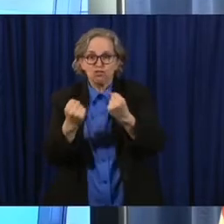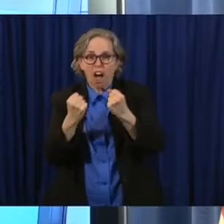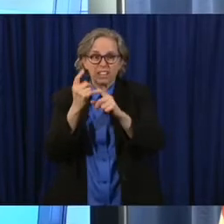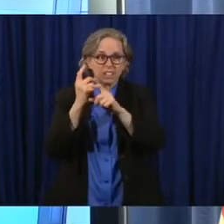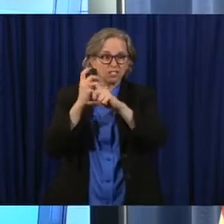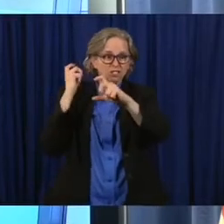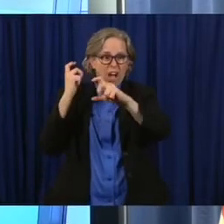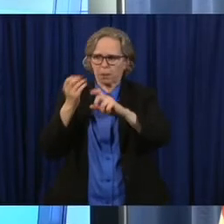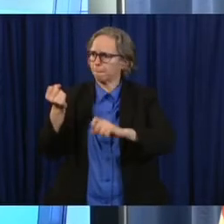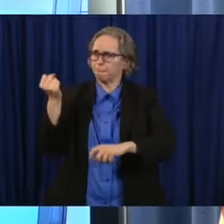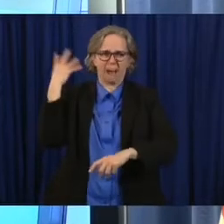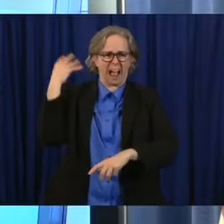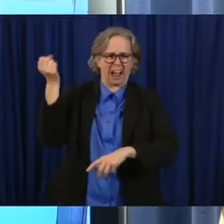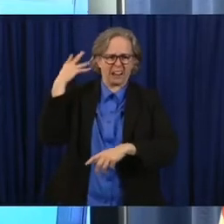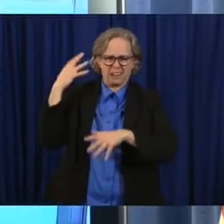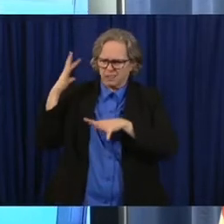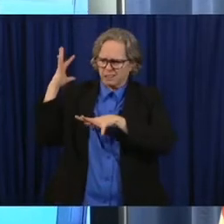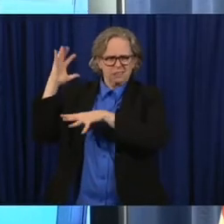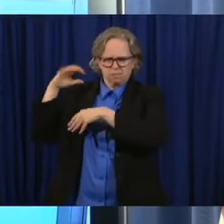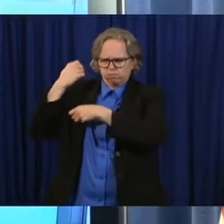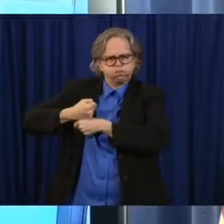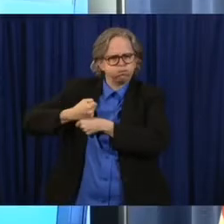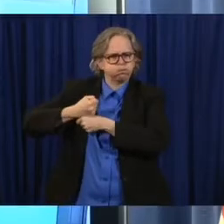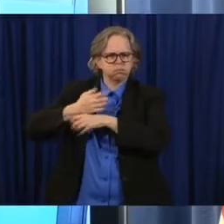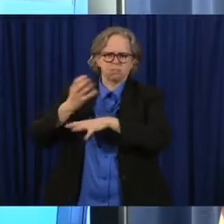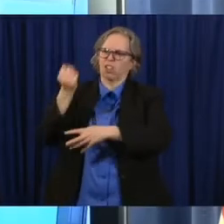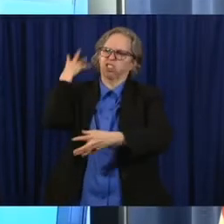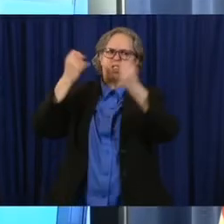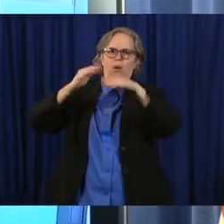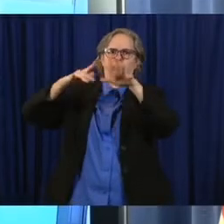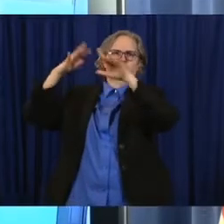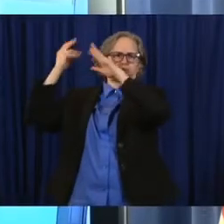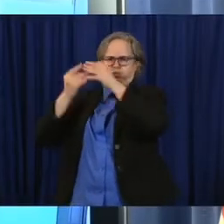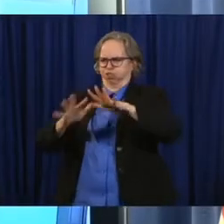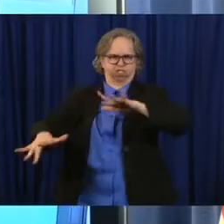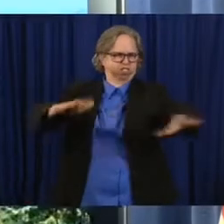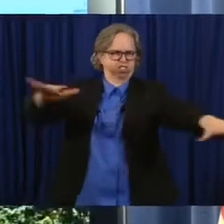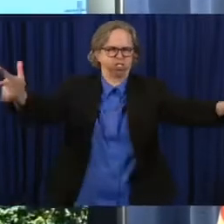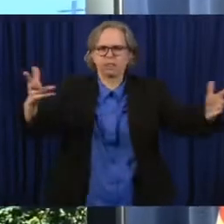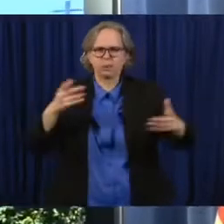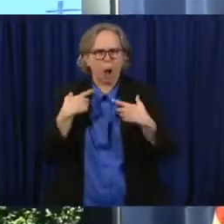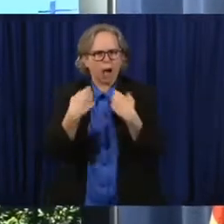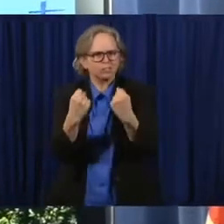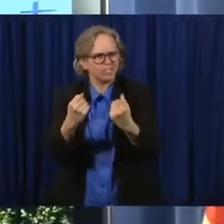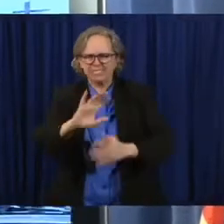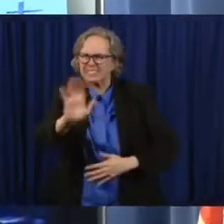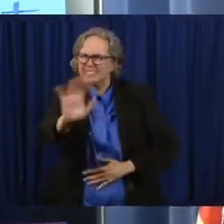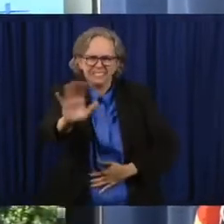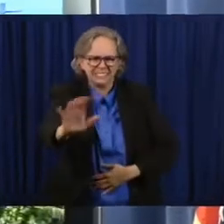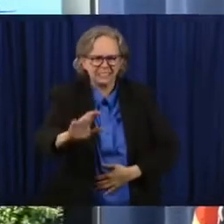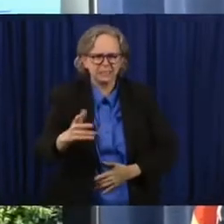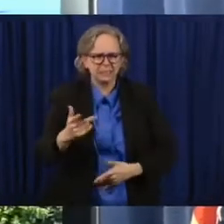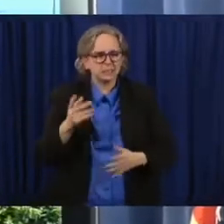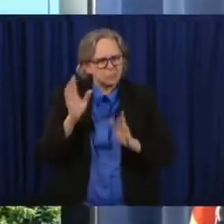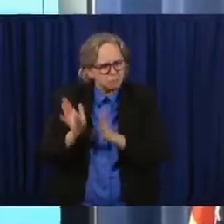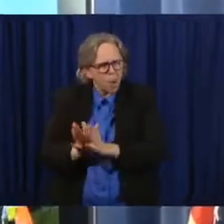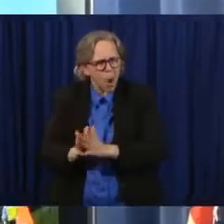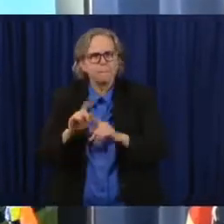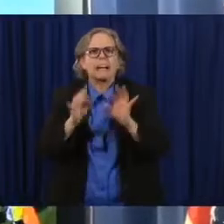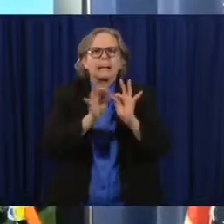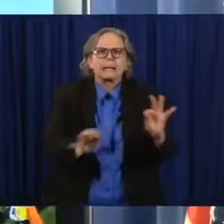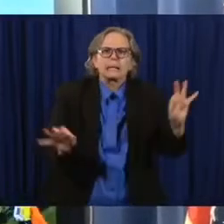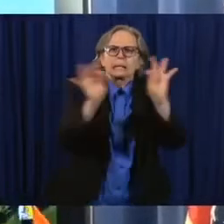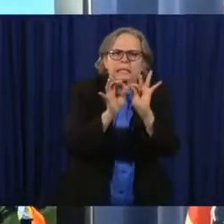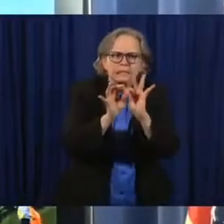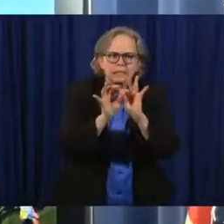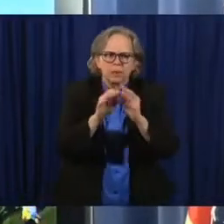drive. Please help by keeping others from doing the same. These are small things, but they can make a big difference. Let's work together to